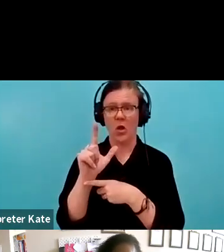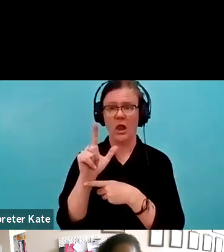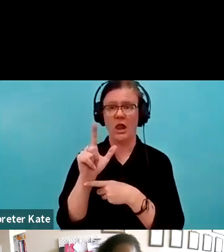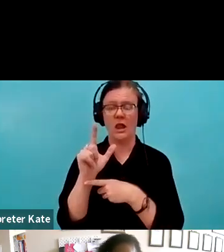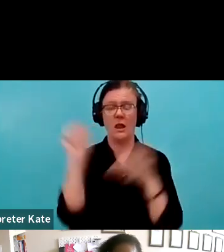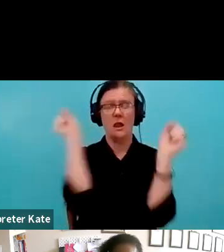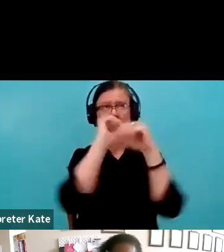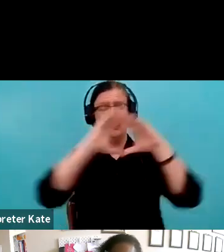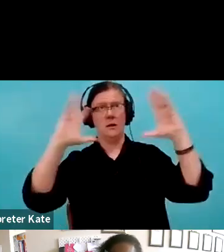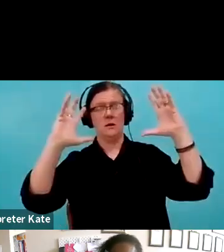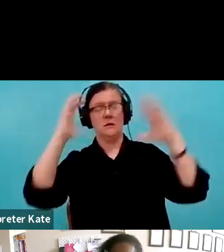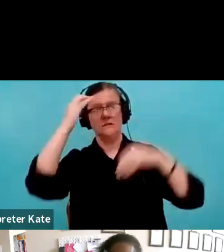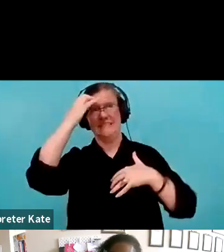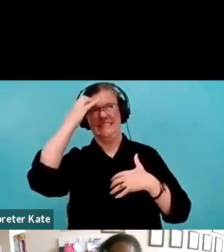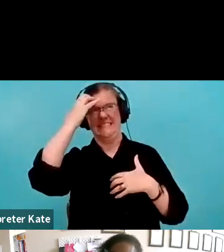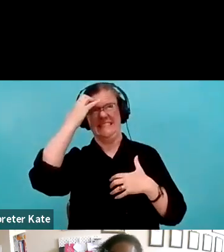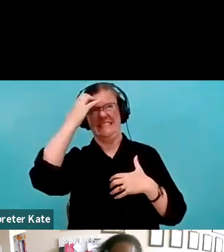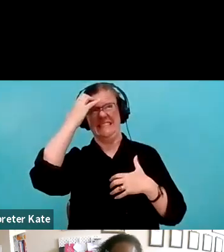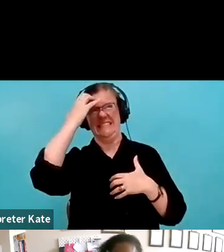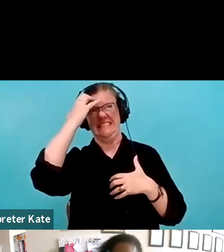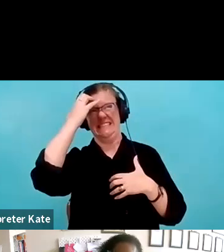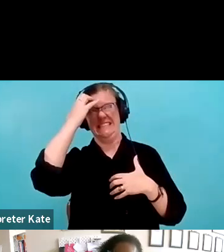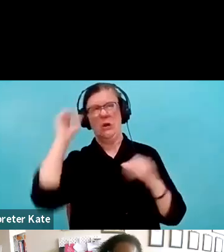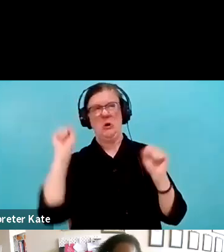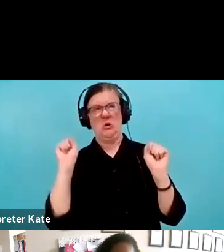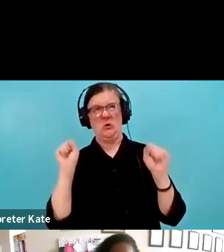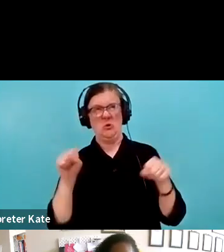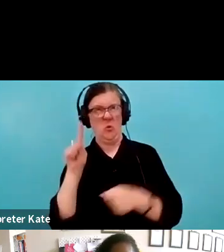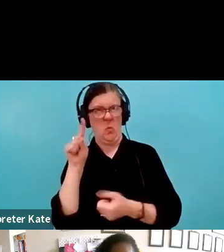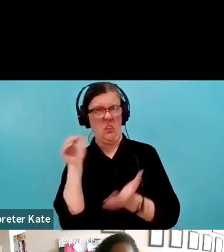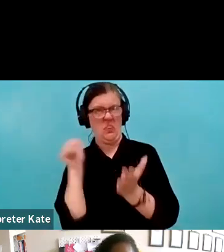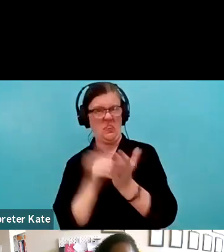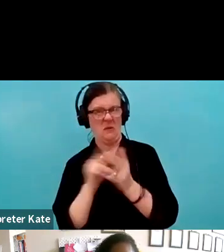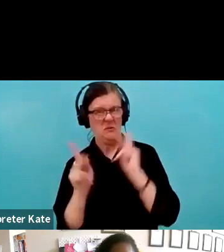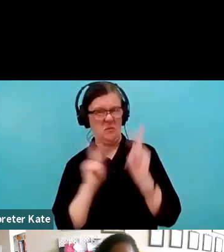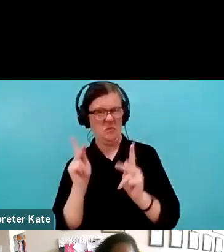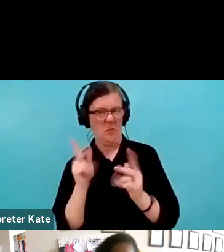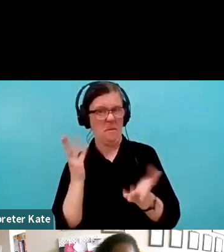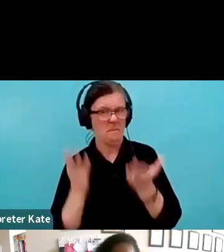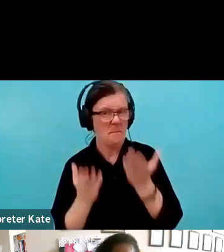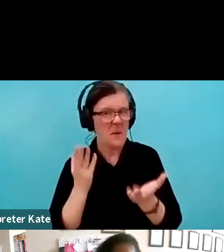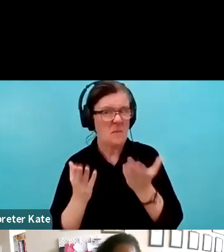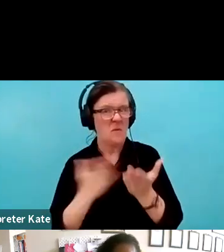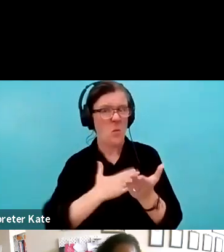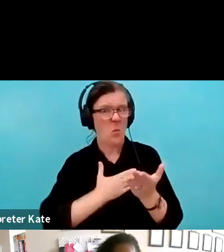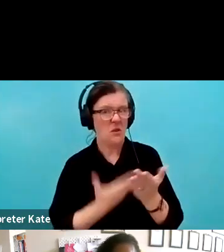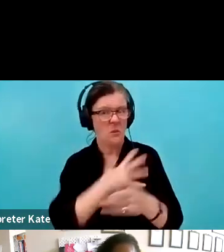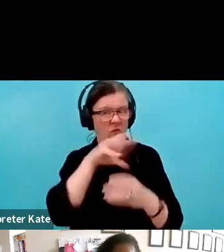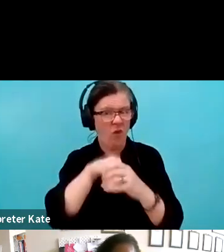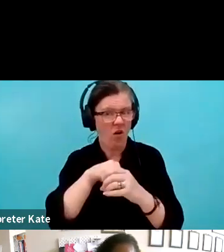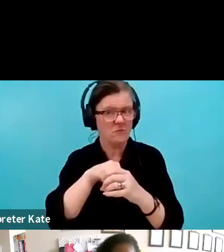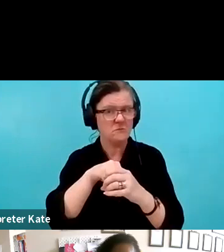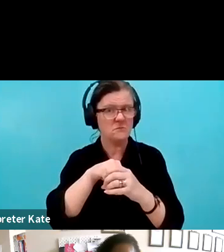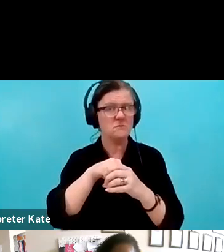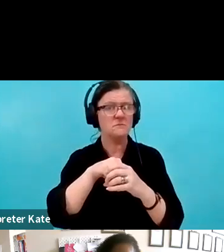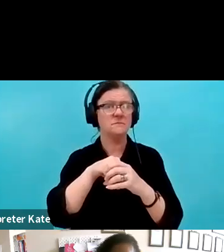this up and going, do you think we could maybe get 1,000 people, to participate? And